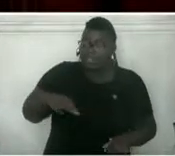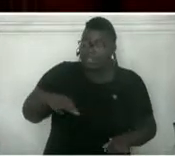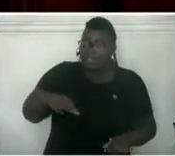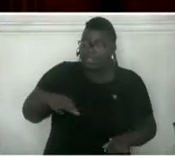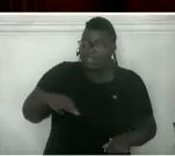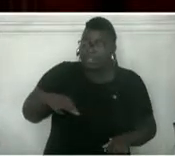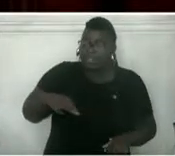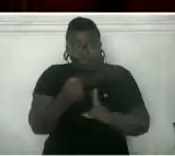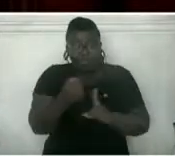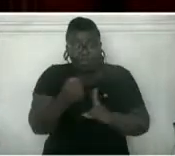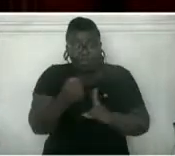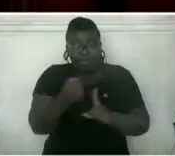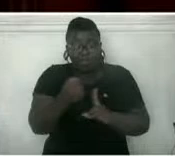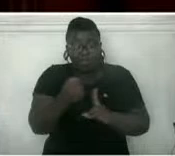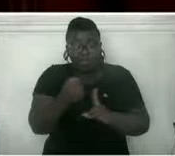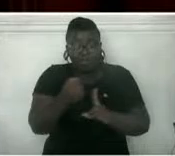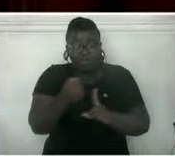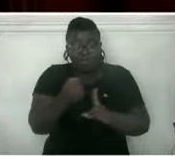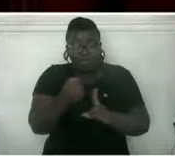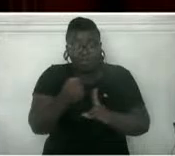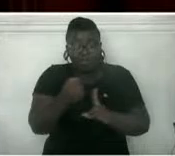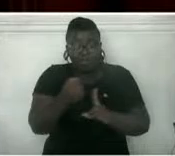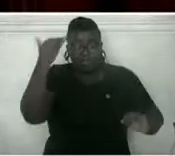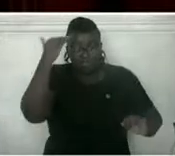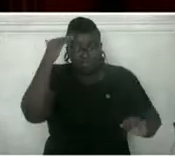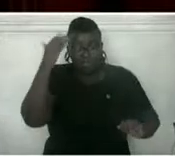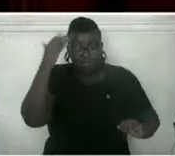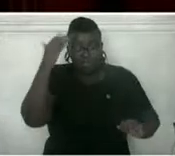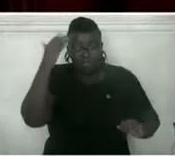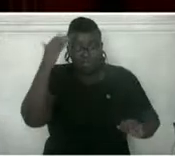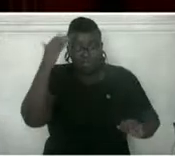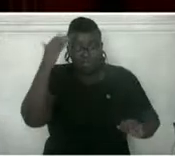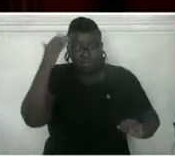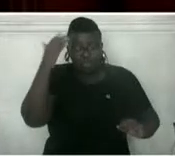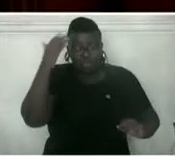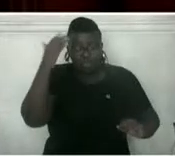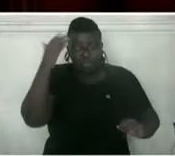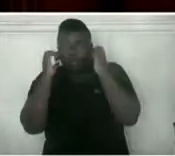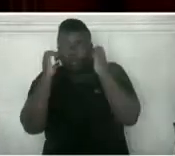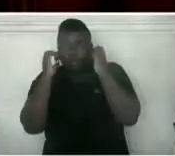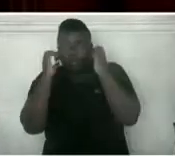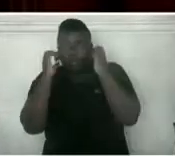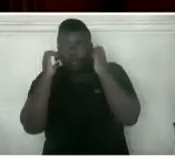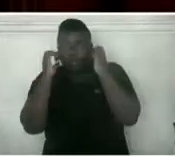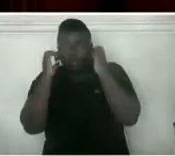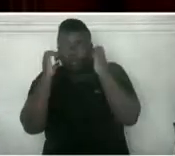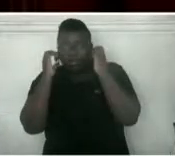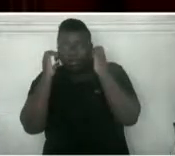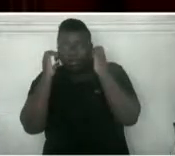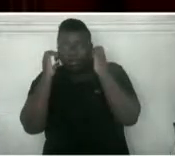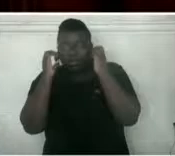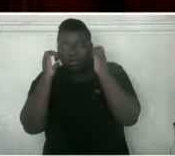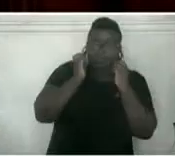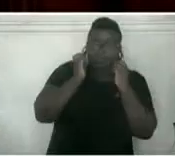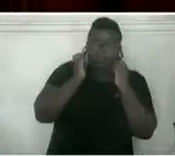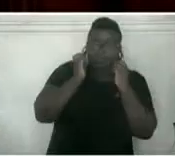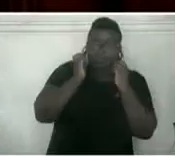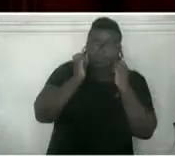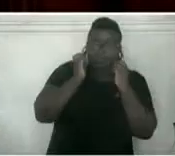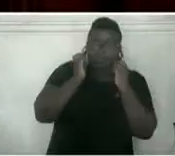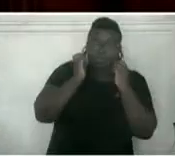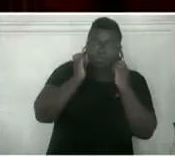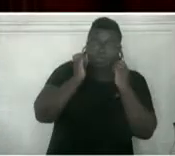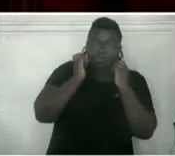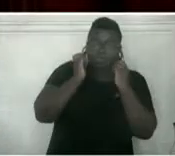these crimes take place in homes, in our bedrooms, and tragically, even in places of worship